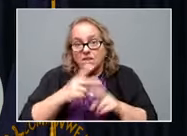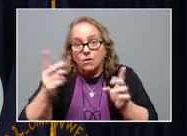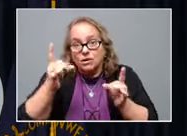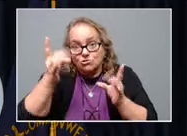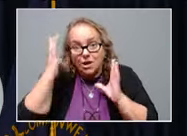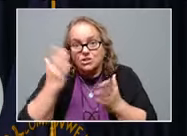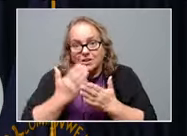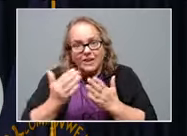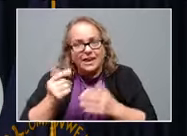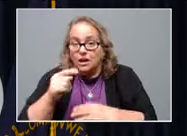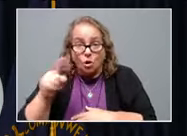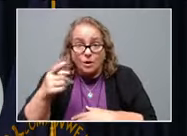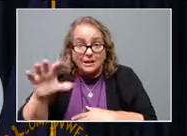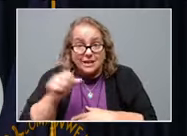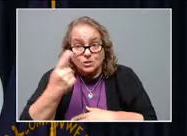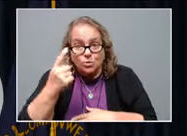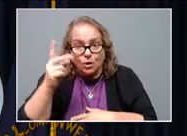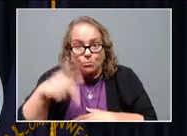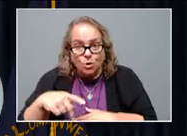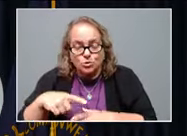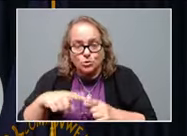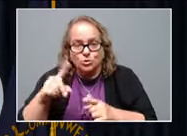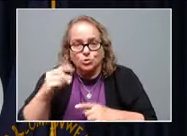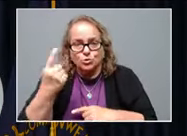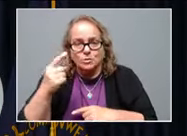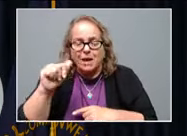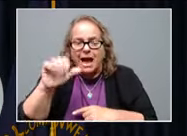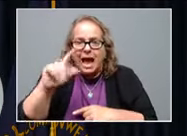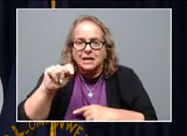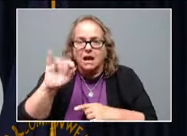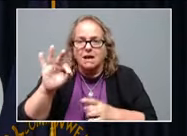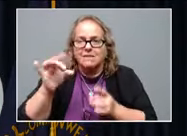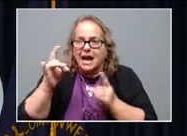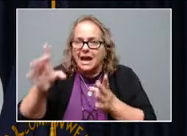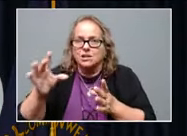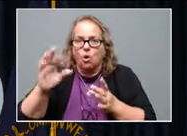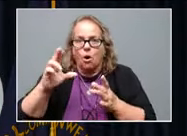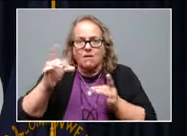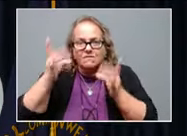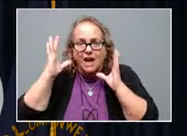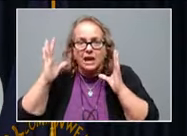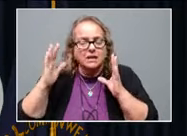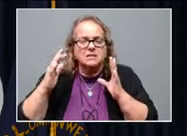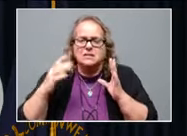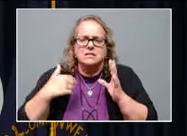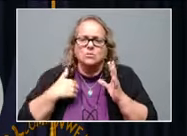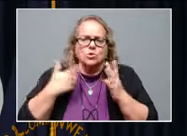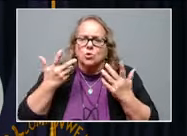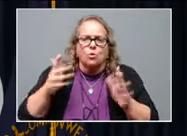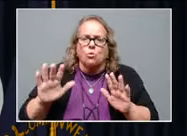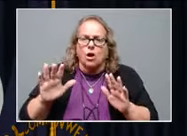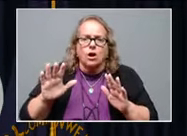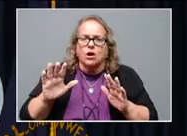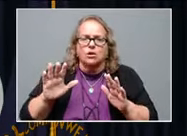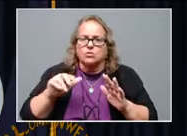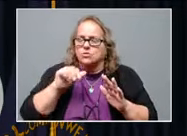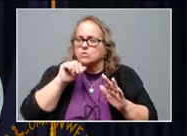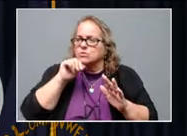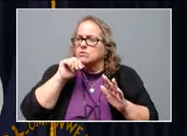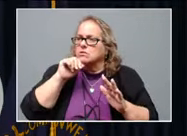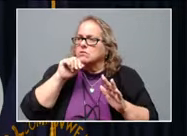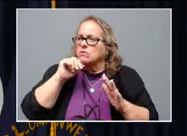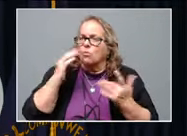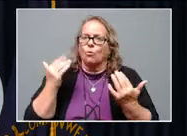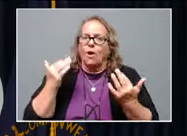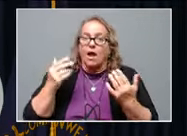person for an act of hate or violence. We're not one of those capitals that is out there on its own. We're in